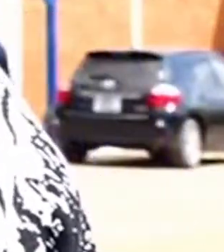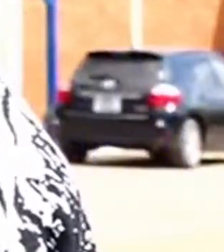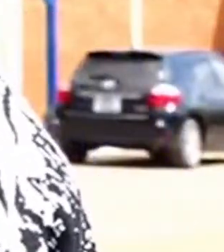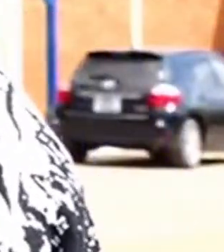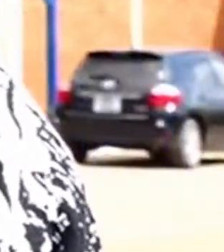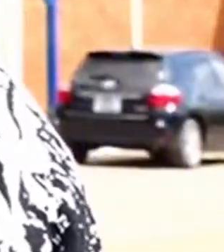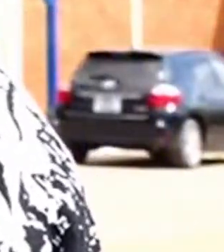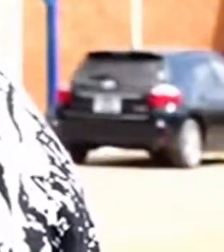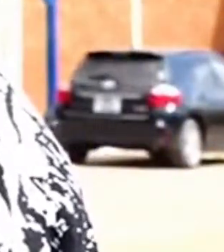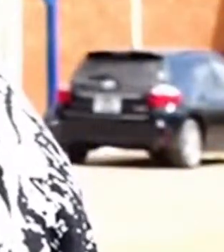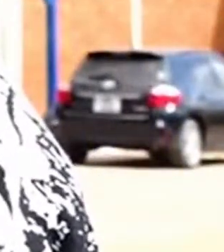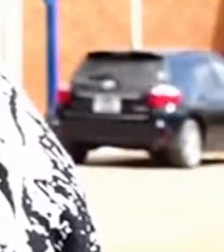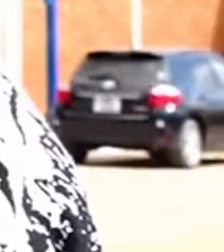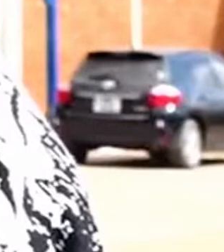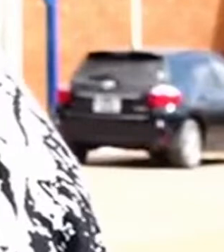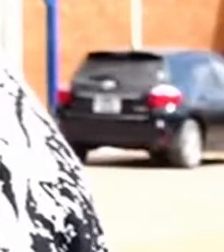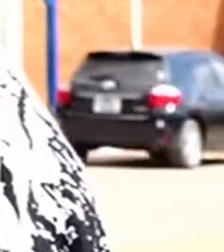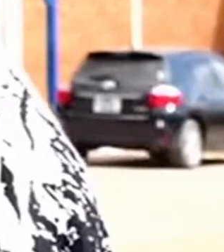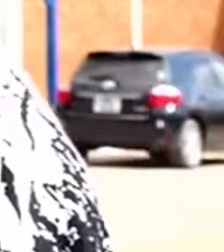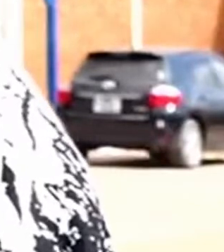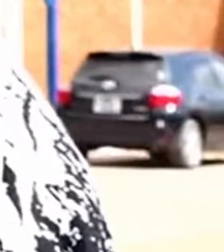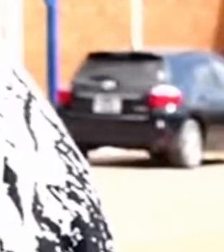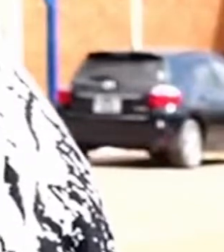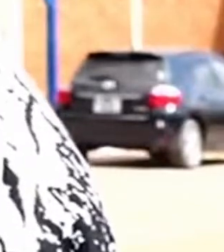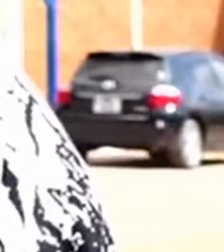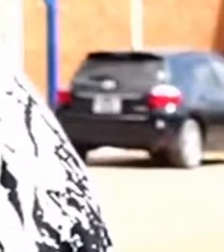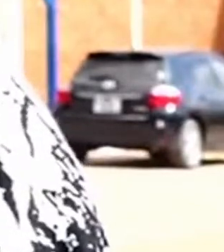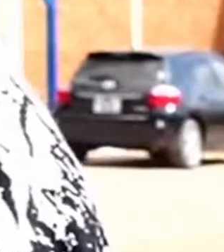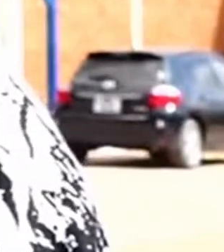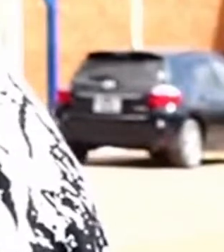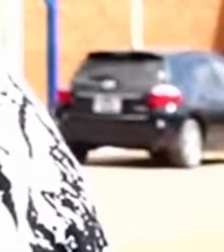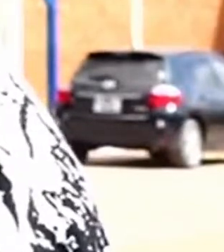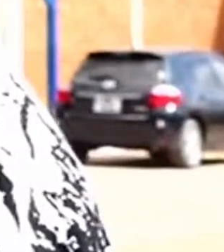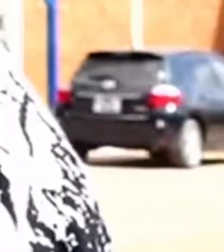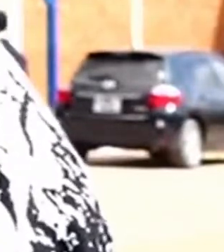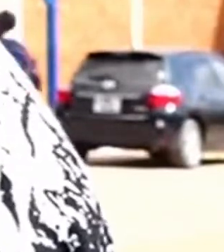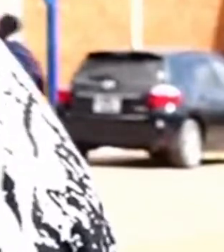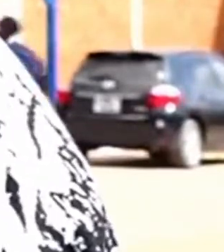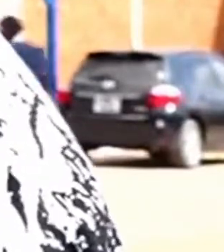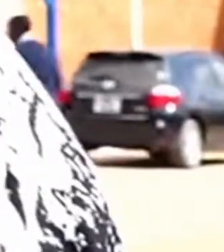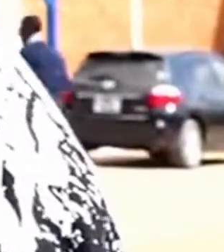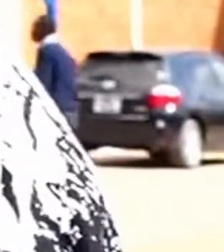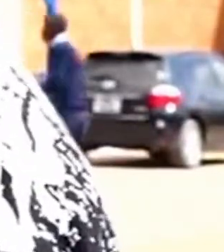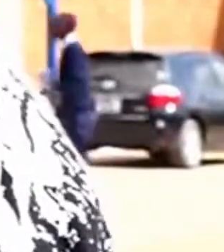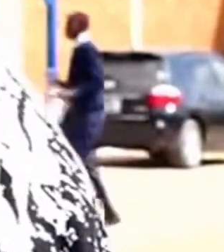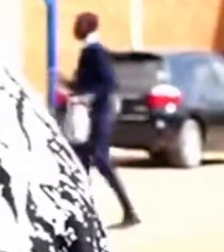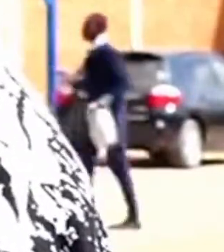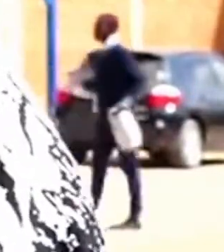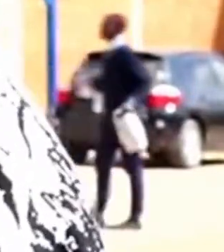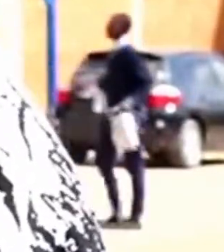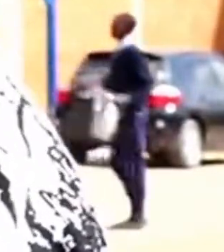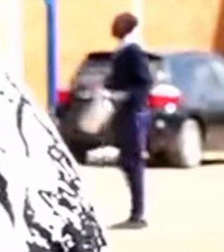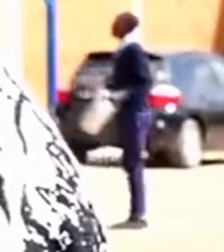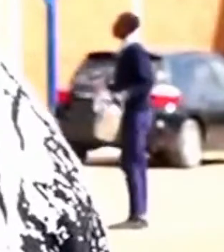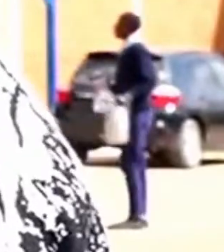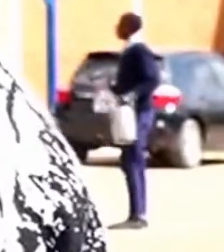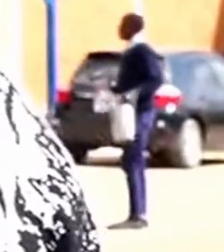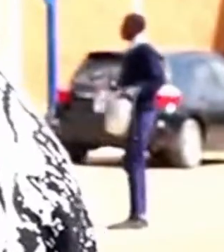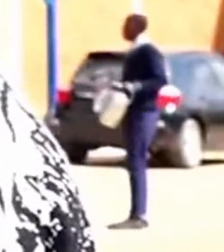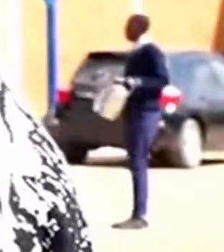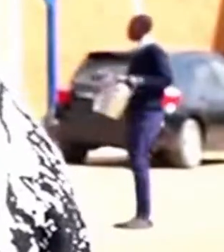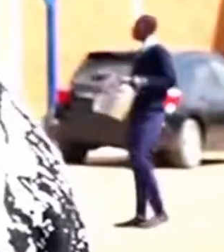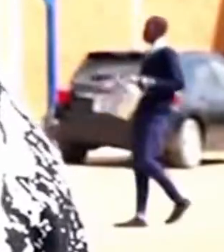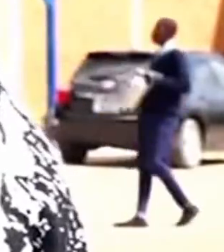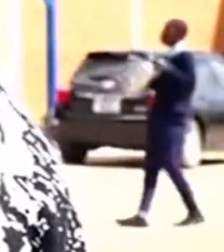time when we just need it to, extend the education to the vulnerable out there whom we are not able to